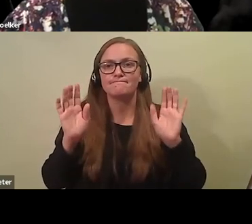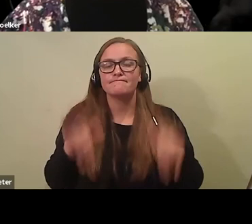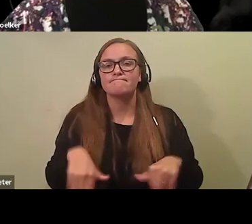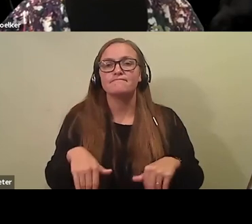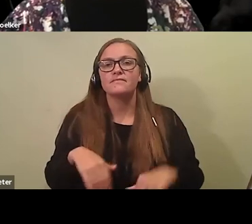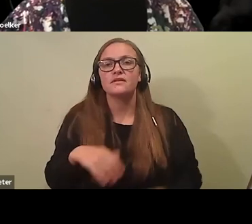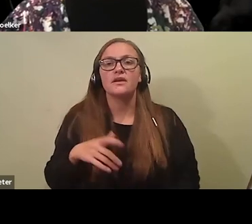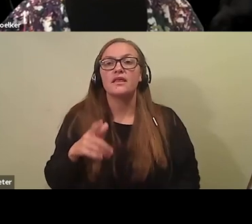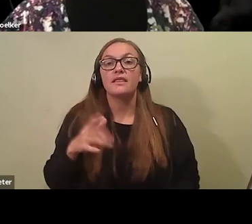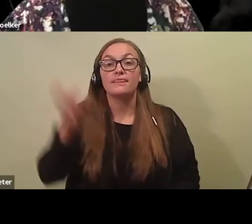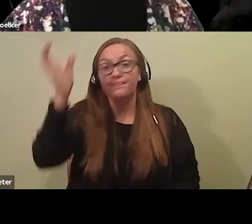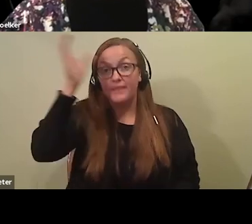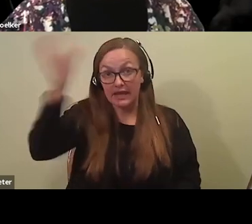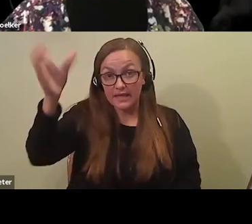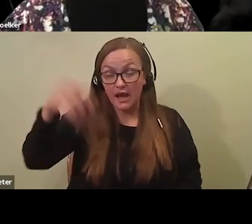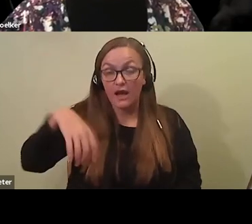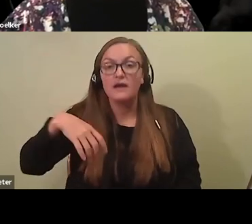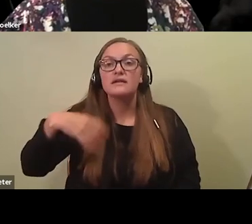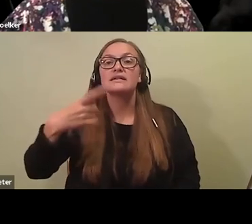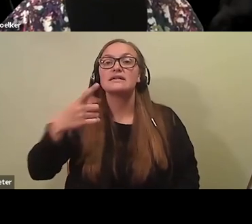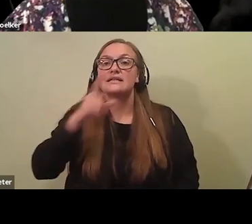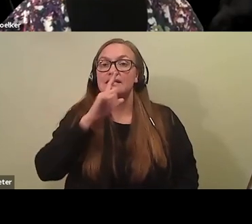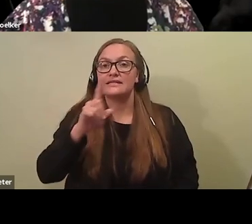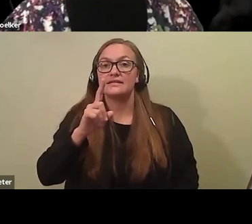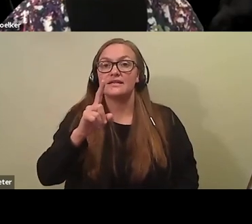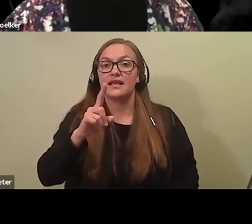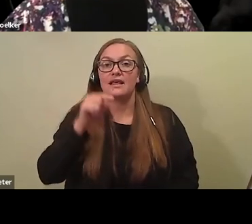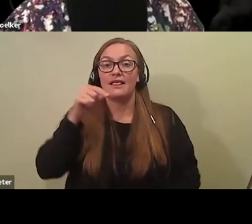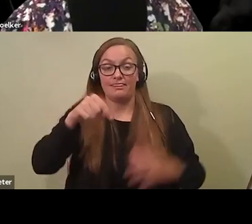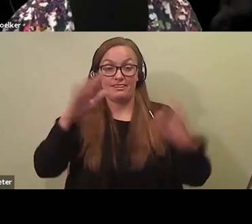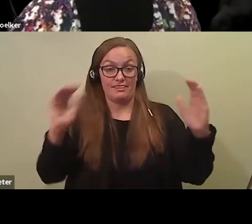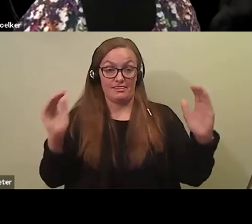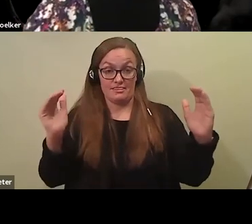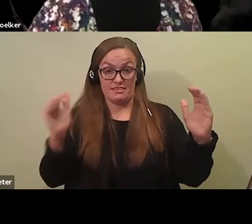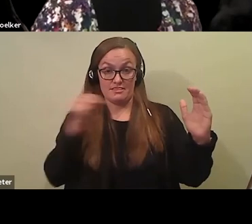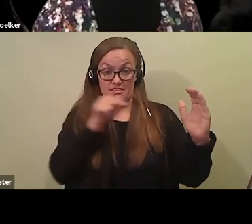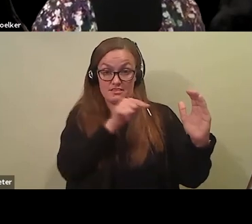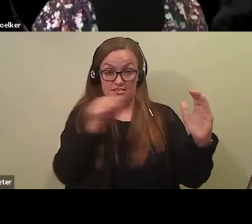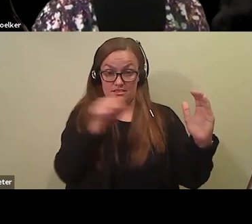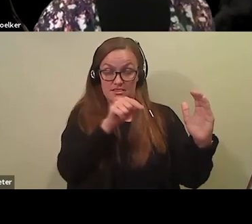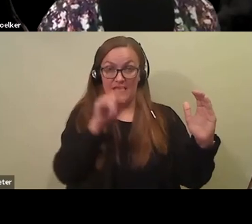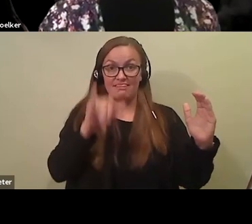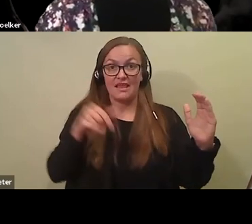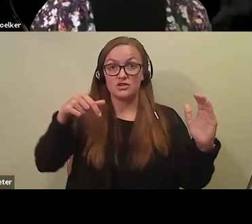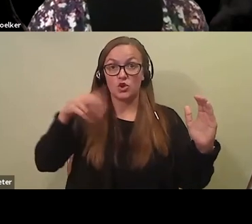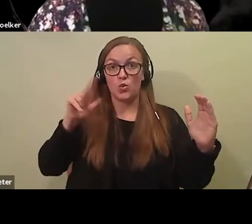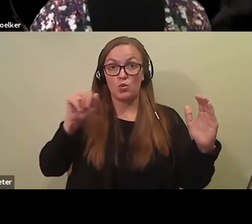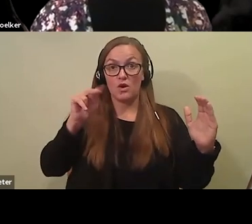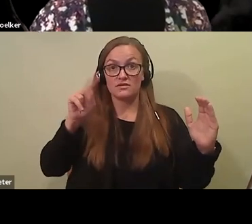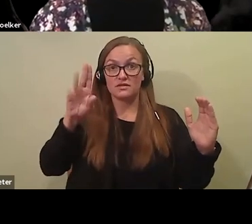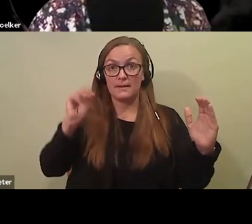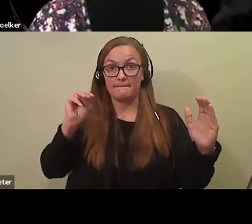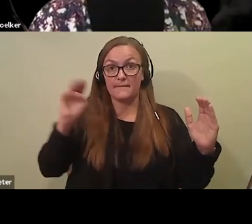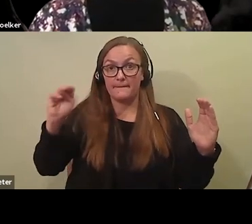But the idea is this, that this material inside is a quantum material. And by that, I mean